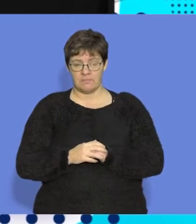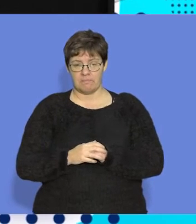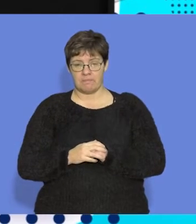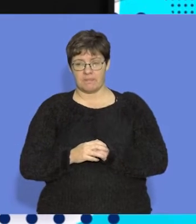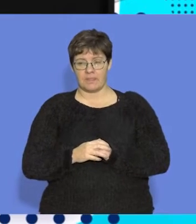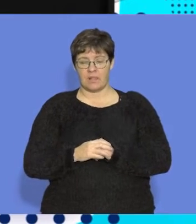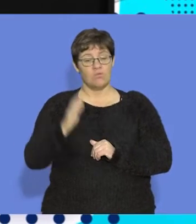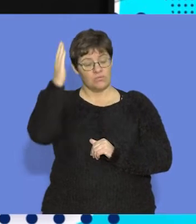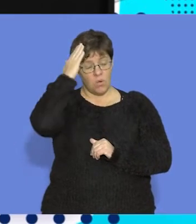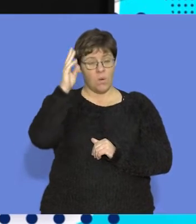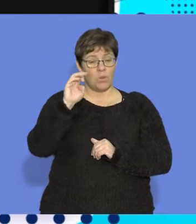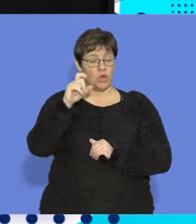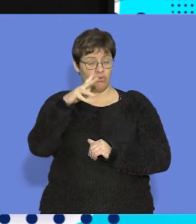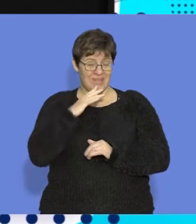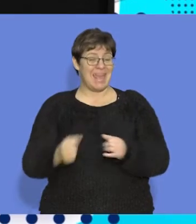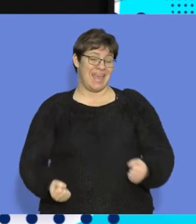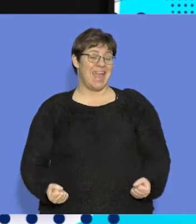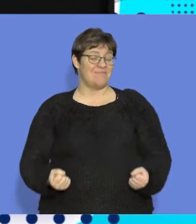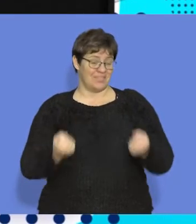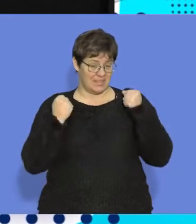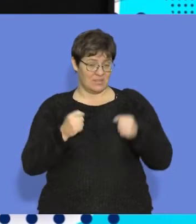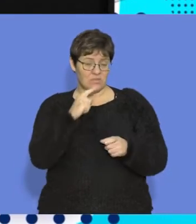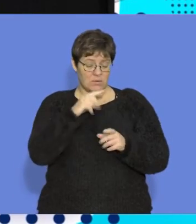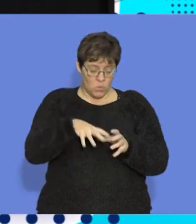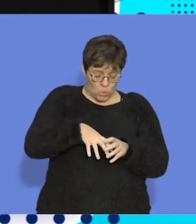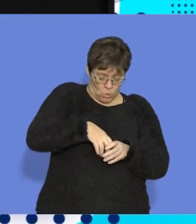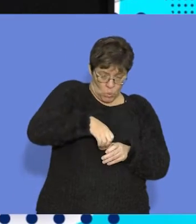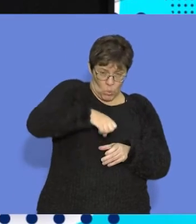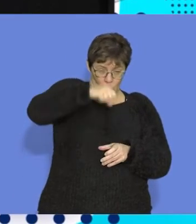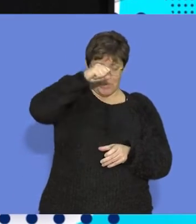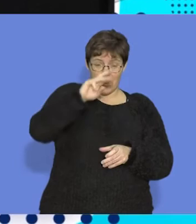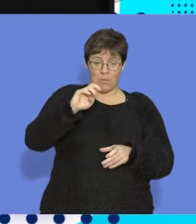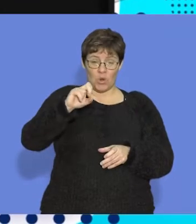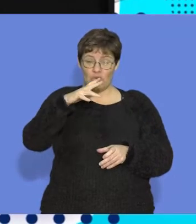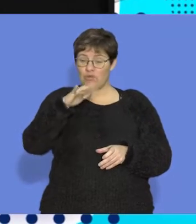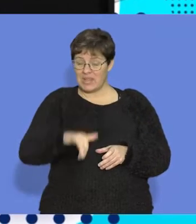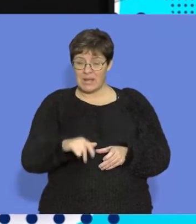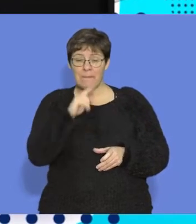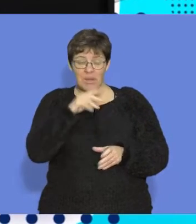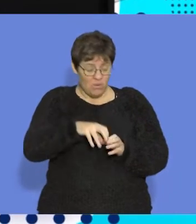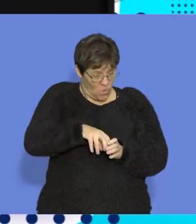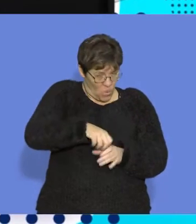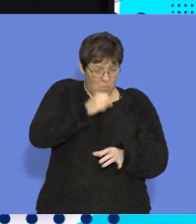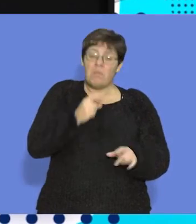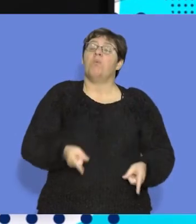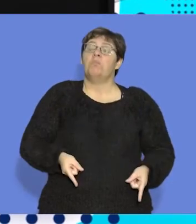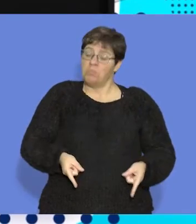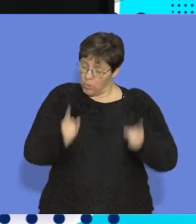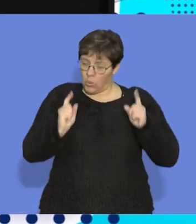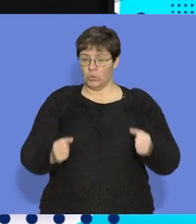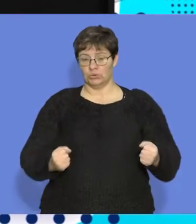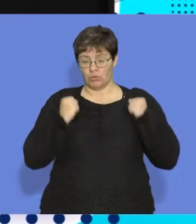mercury is pretty heavy, so to be able to suck up mercury, that suction force of transpiration is actually quite